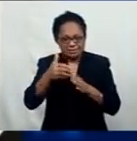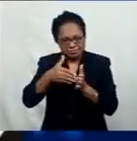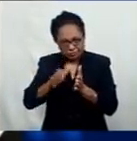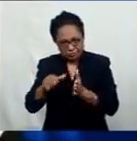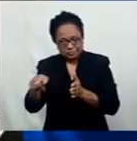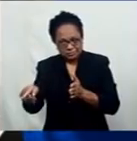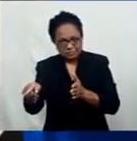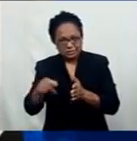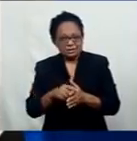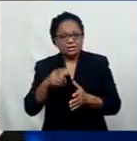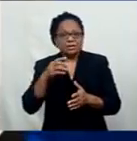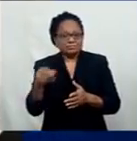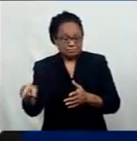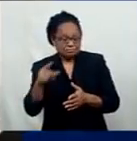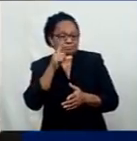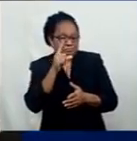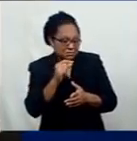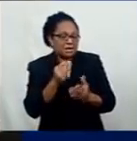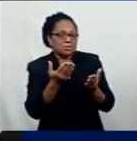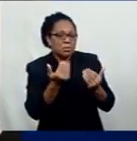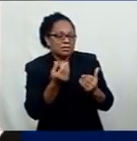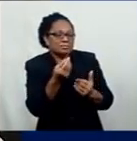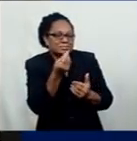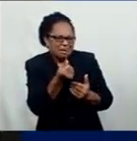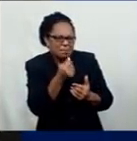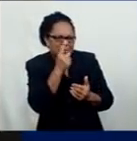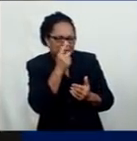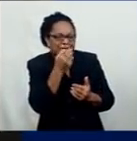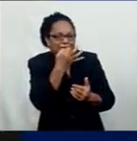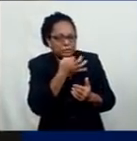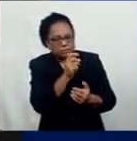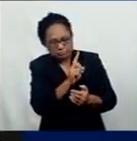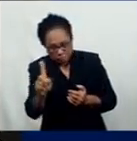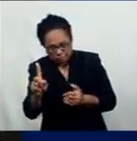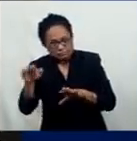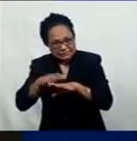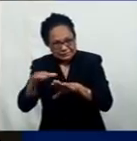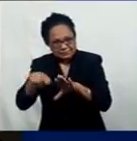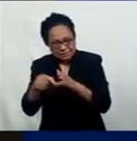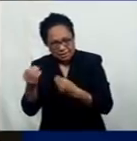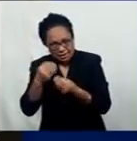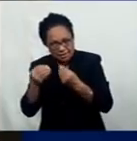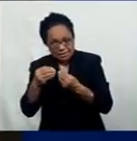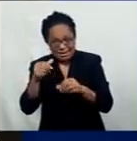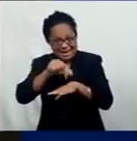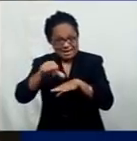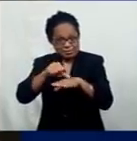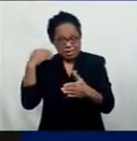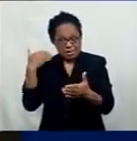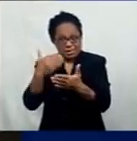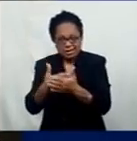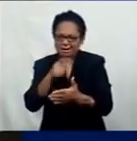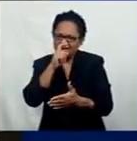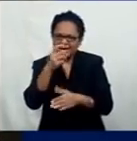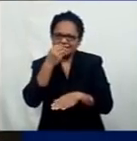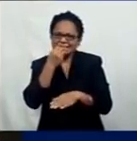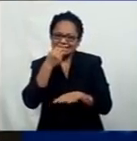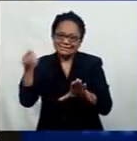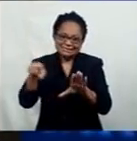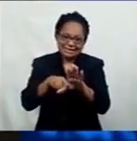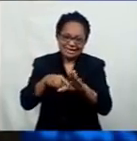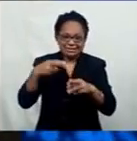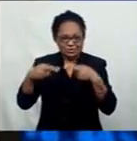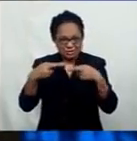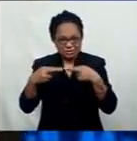a few customers to dine in at one time. Since April, there has been a restriction on dining for restaurants, and the owners say